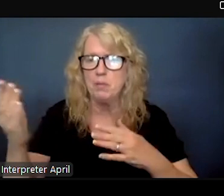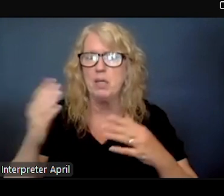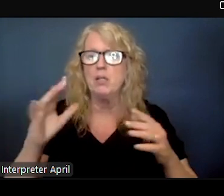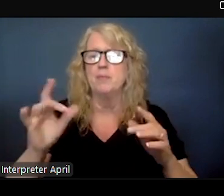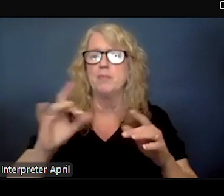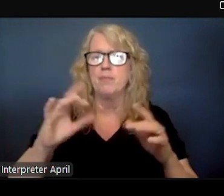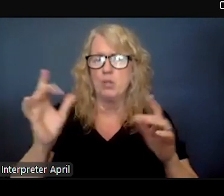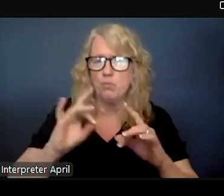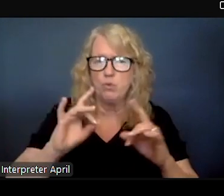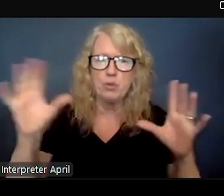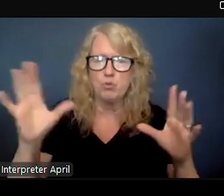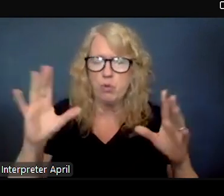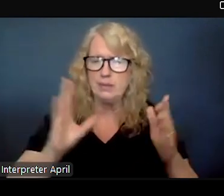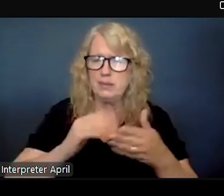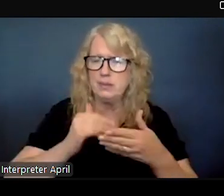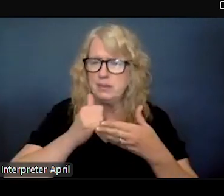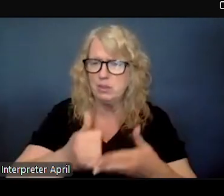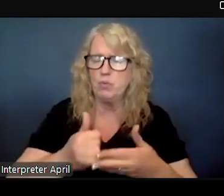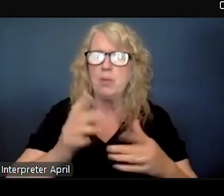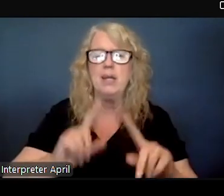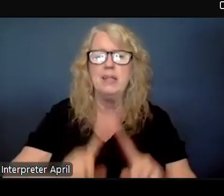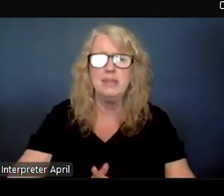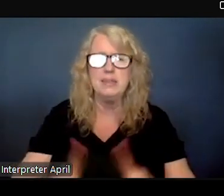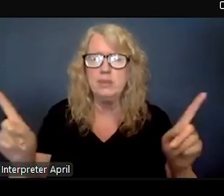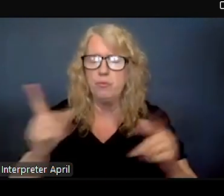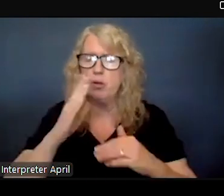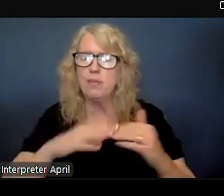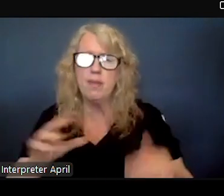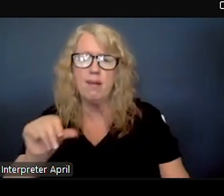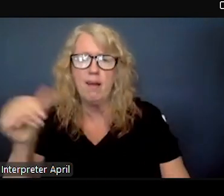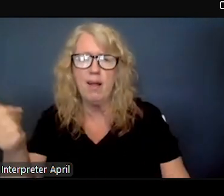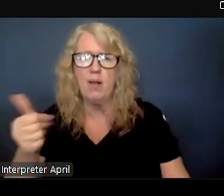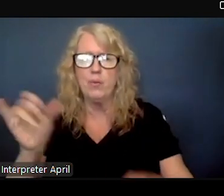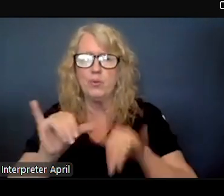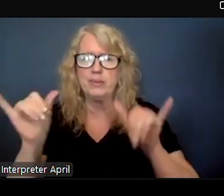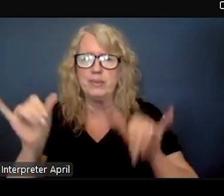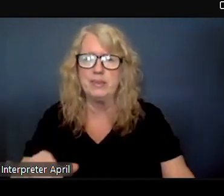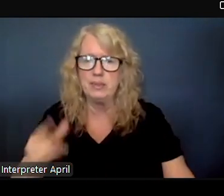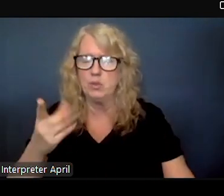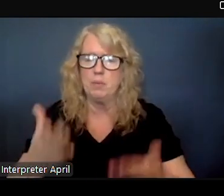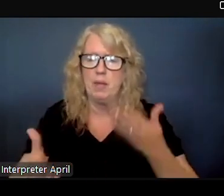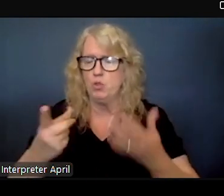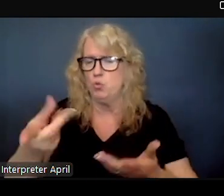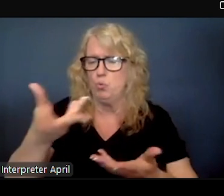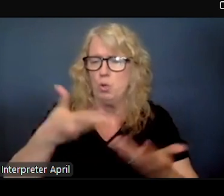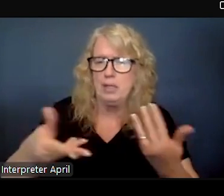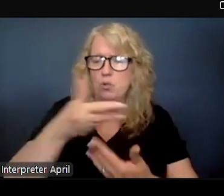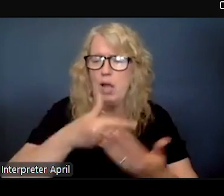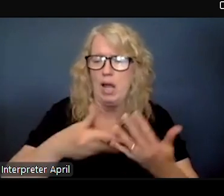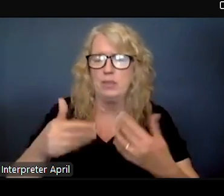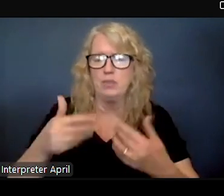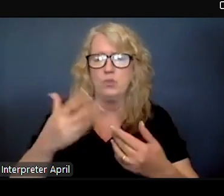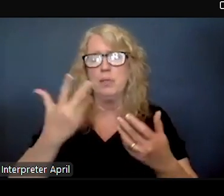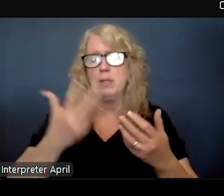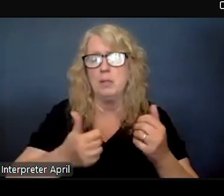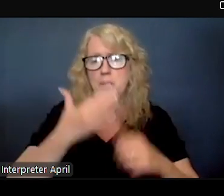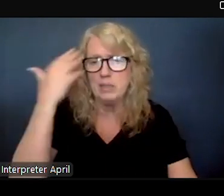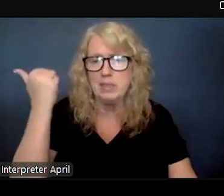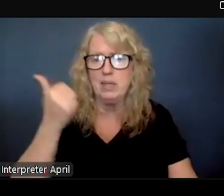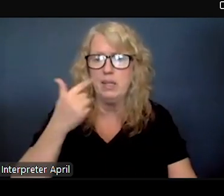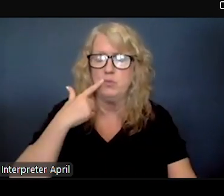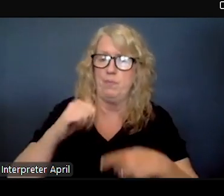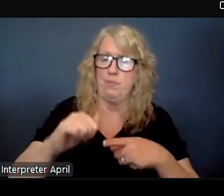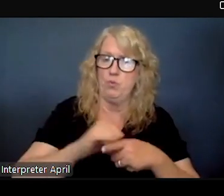intervention, which is very different from every other system that you're going to probably interact with, in large part because they're trained based